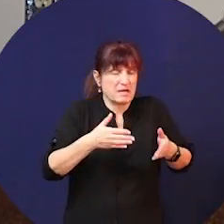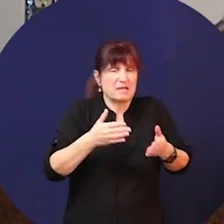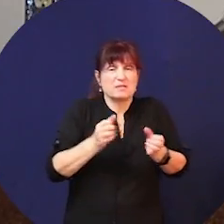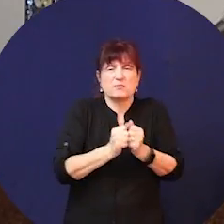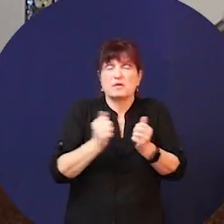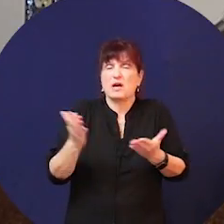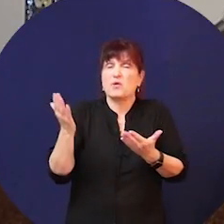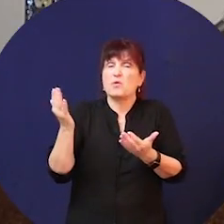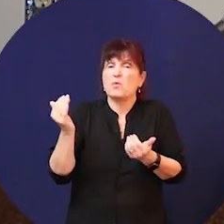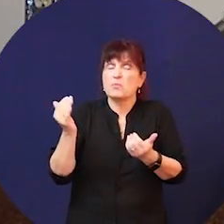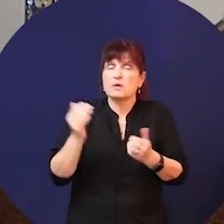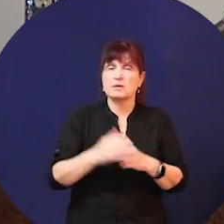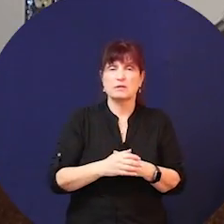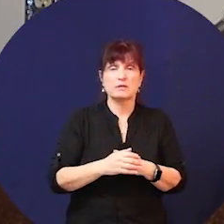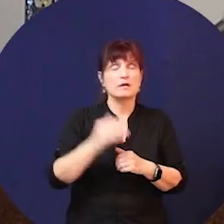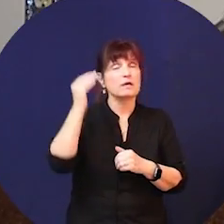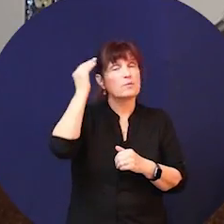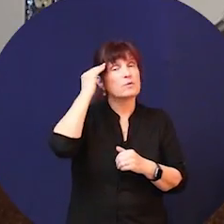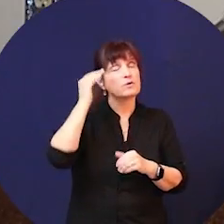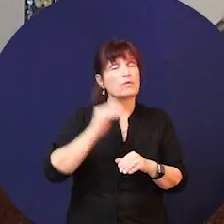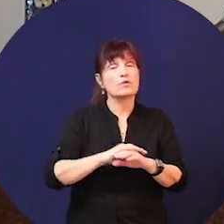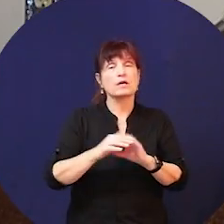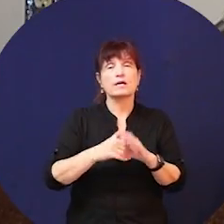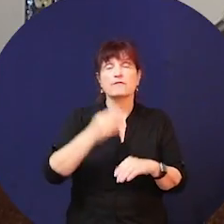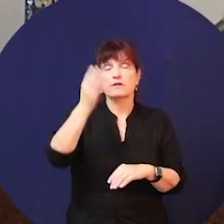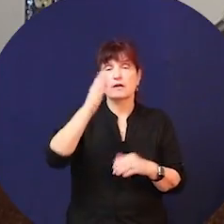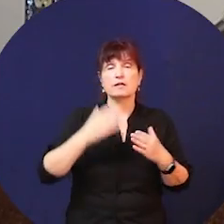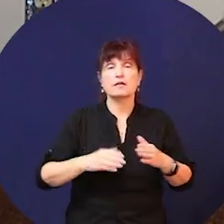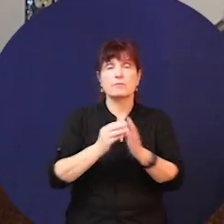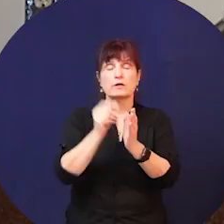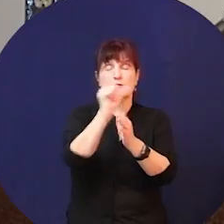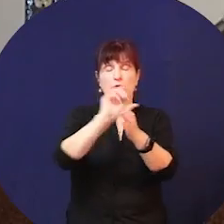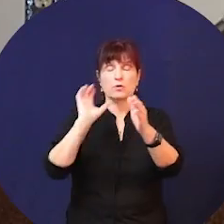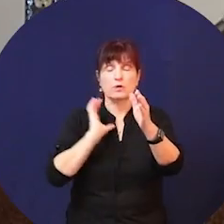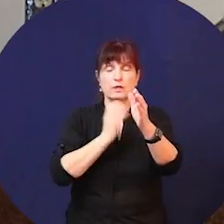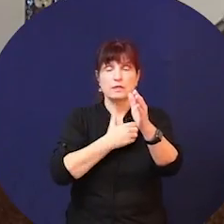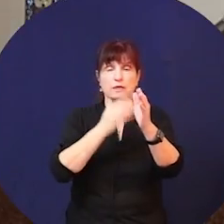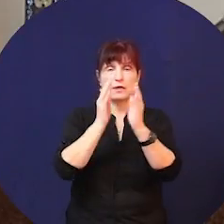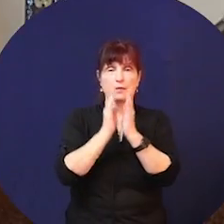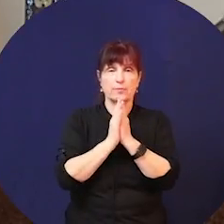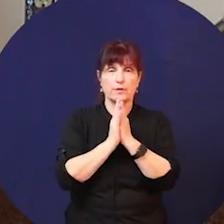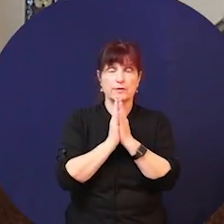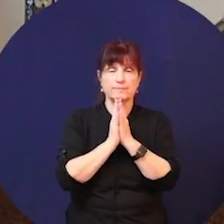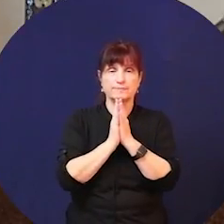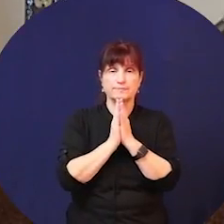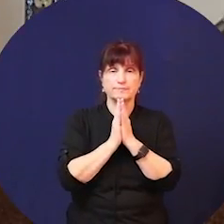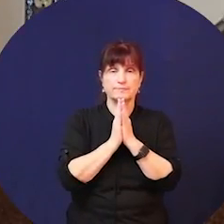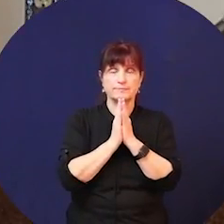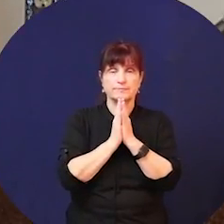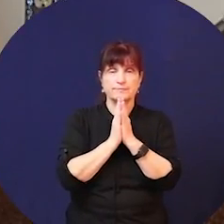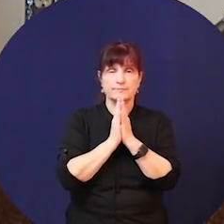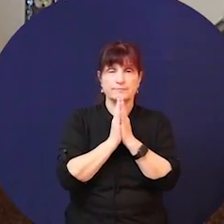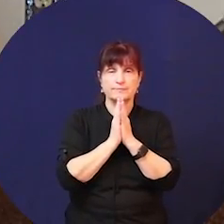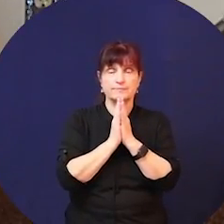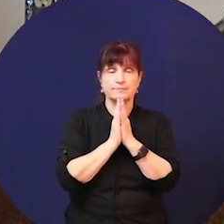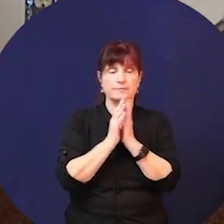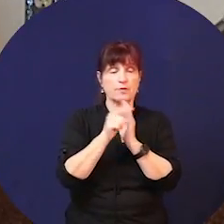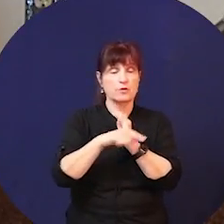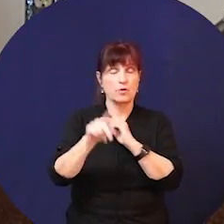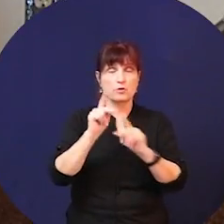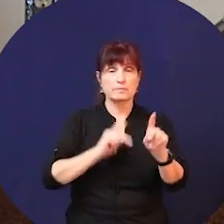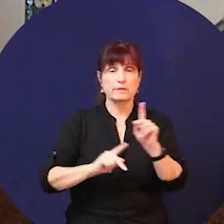Lord. Lord, hear our prayer. For those who have felt the need to leave their homes, exiles,